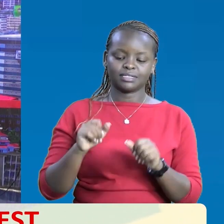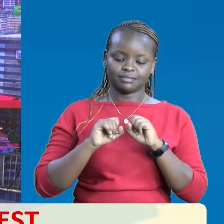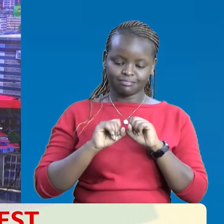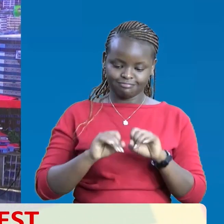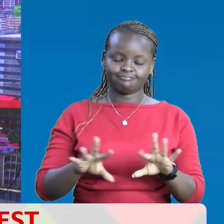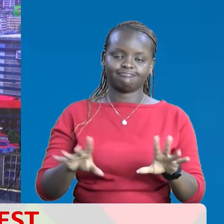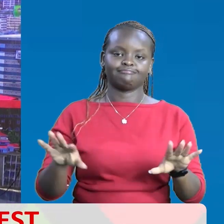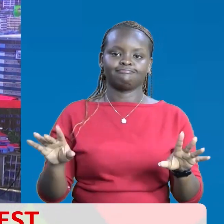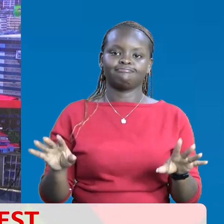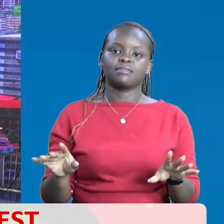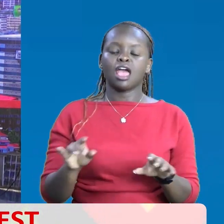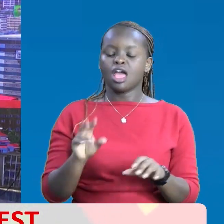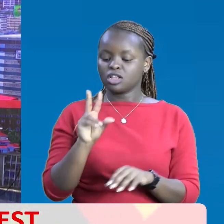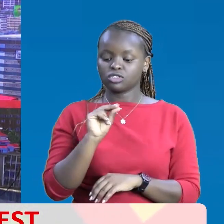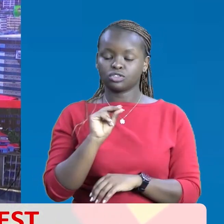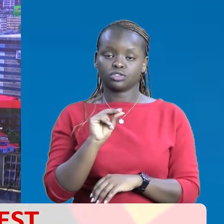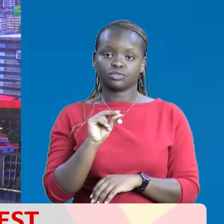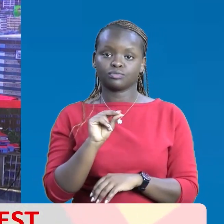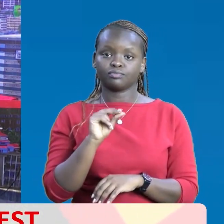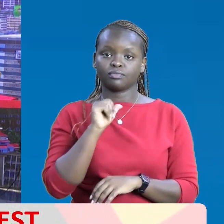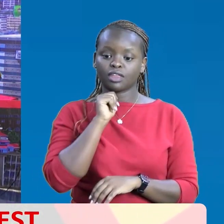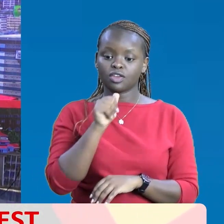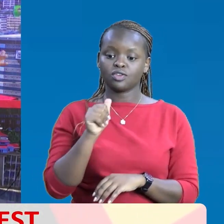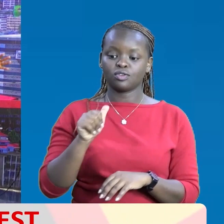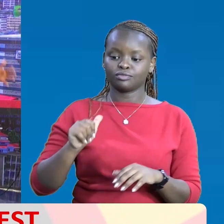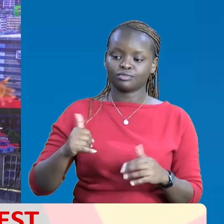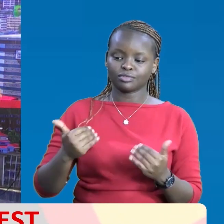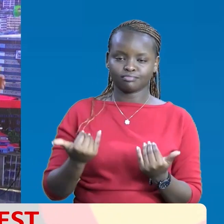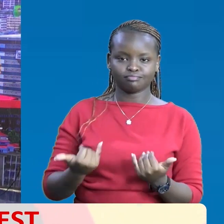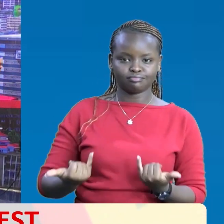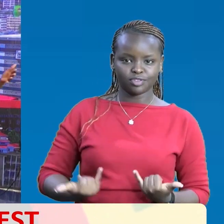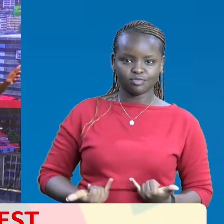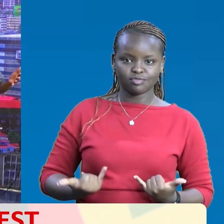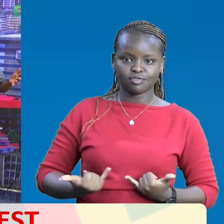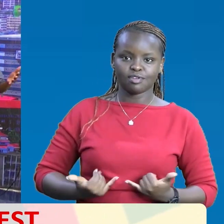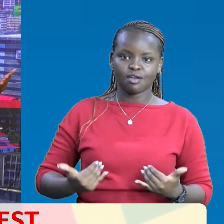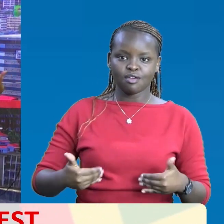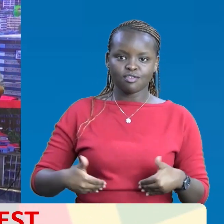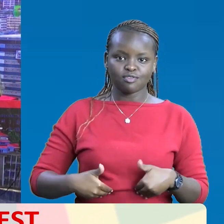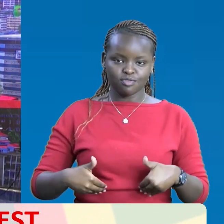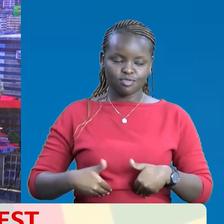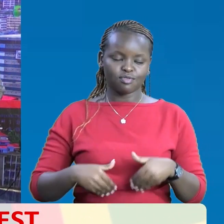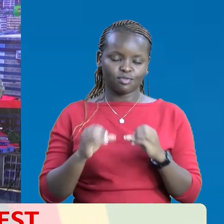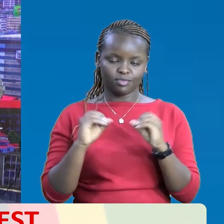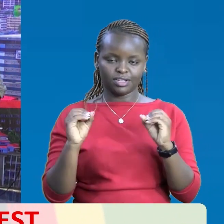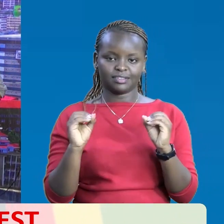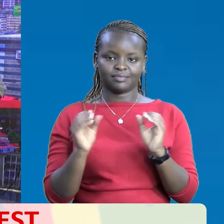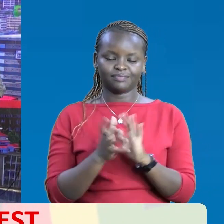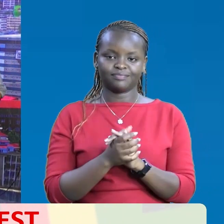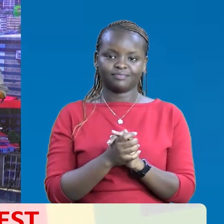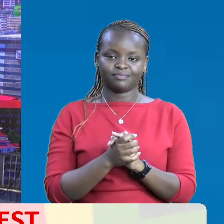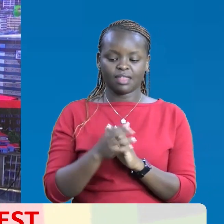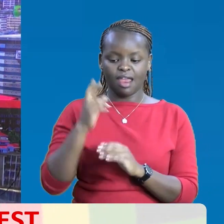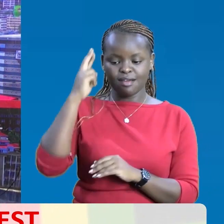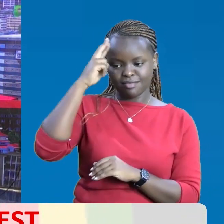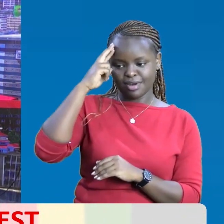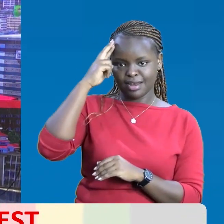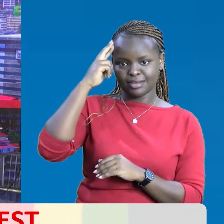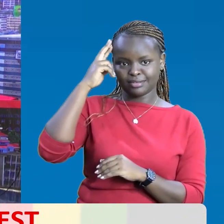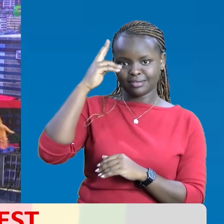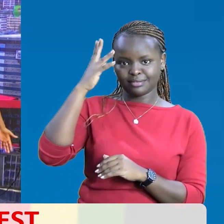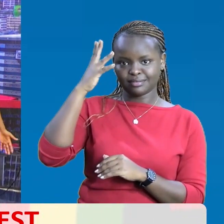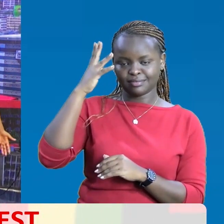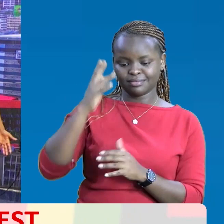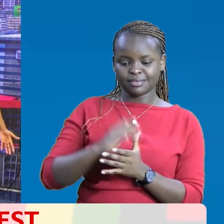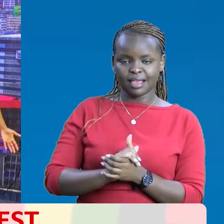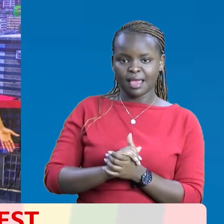the youth and the nani we're just talking to general spectrum because mtu anaweza kuja realize kumbe yangu swati nini ili happen, it's